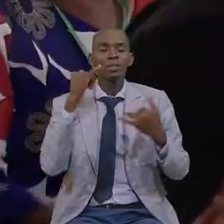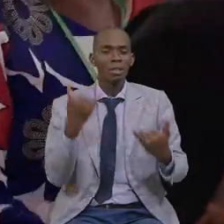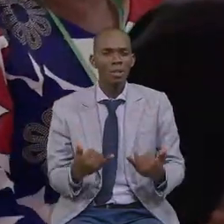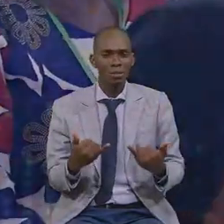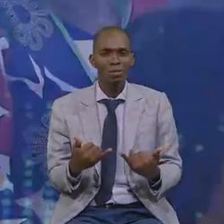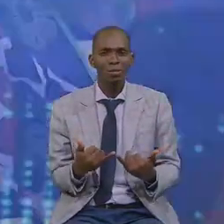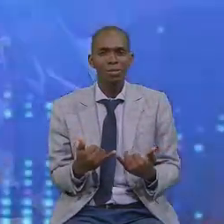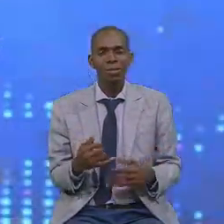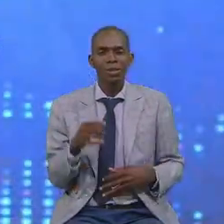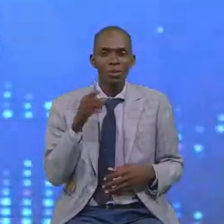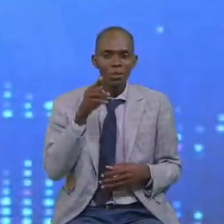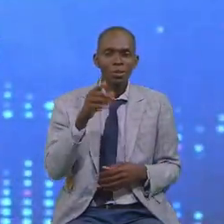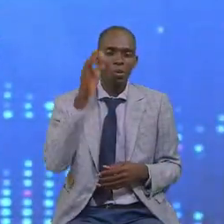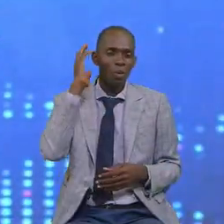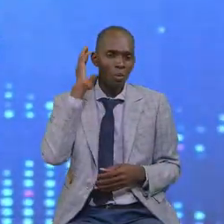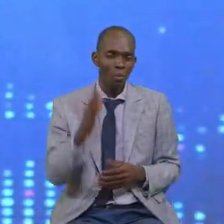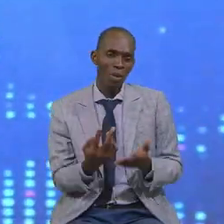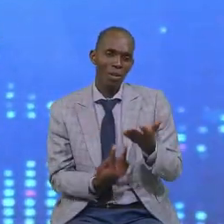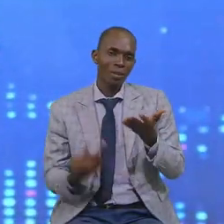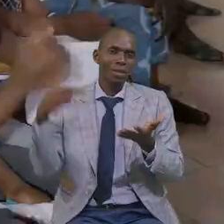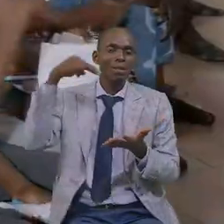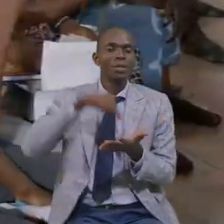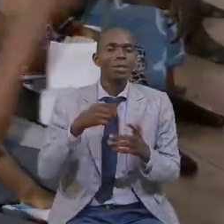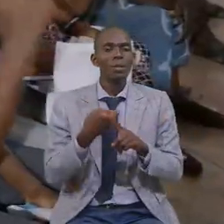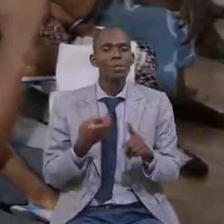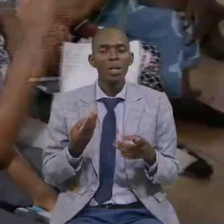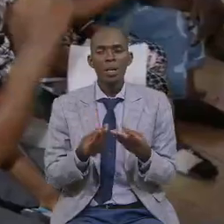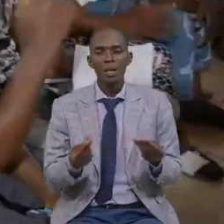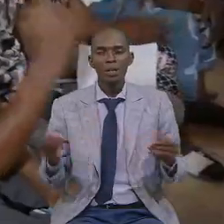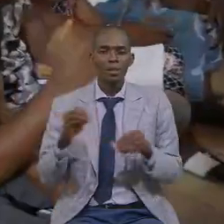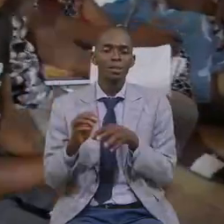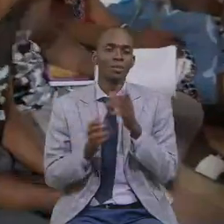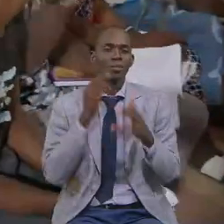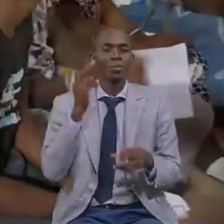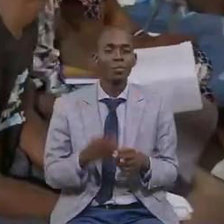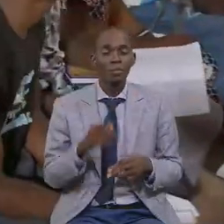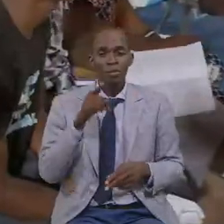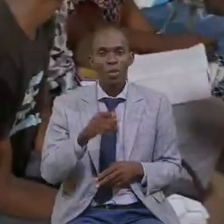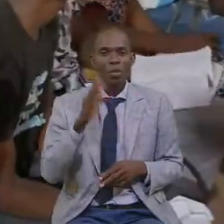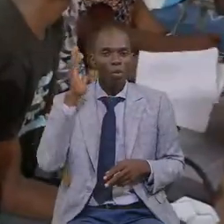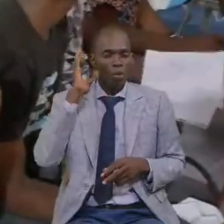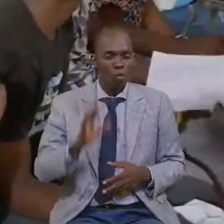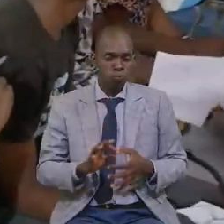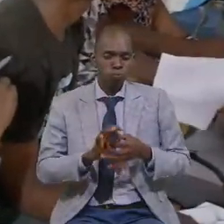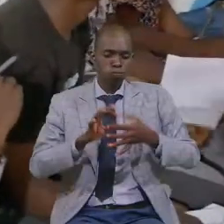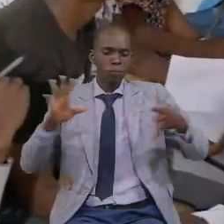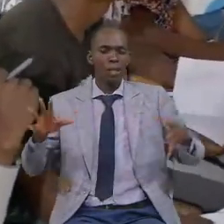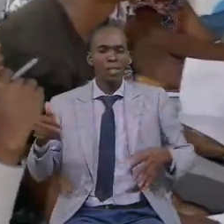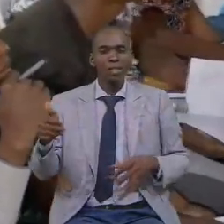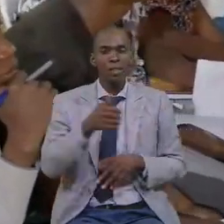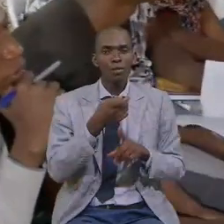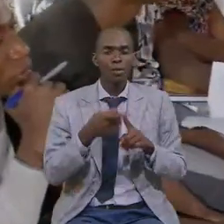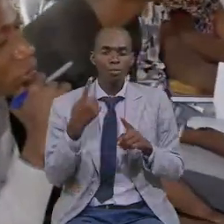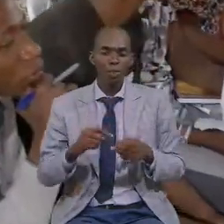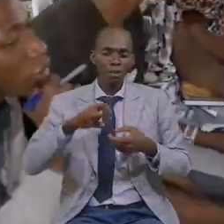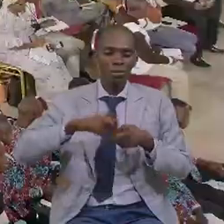You will arise from the dust. You will loose yourself from the bands of